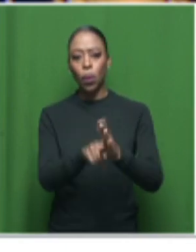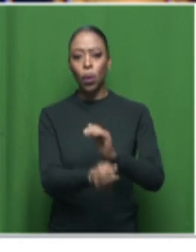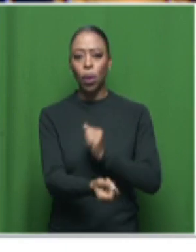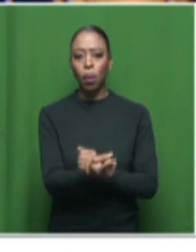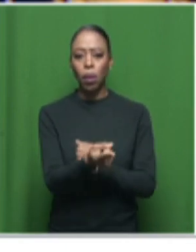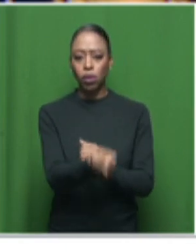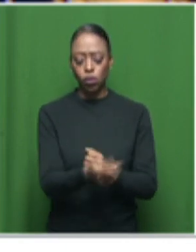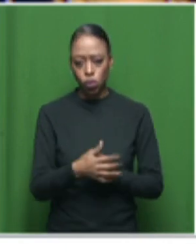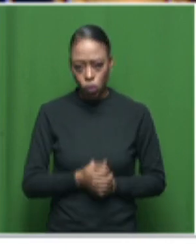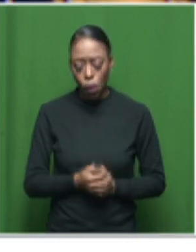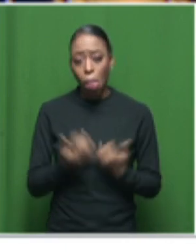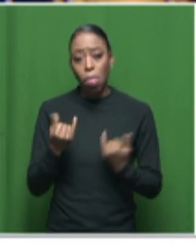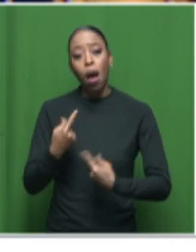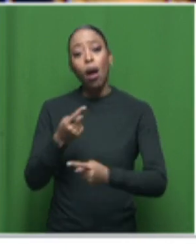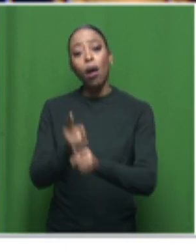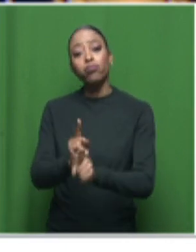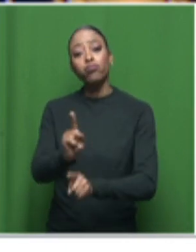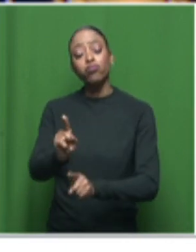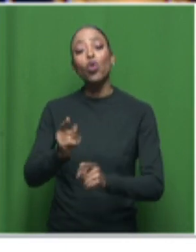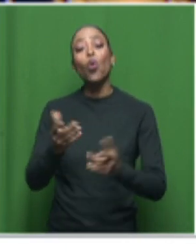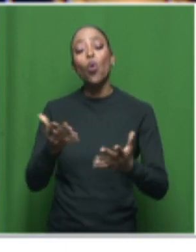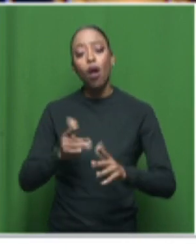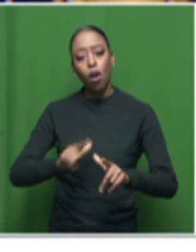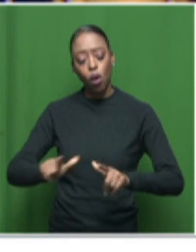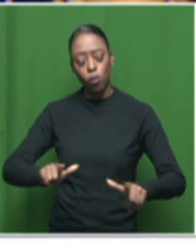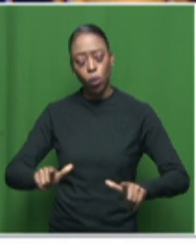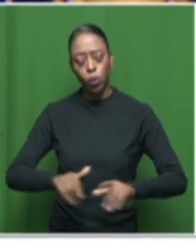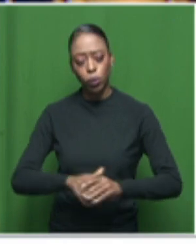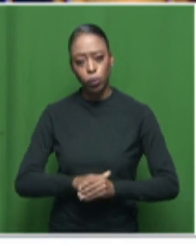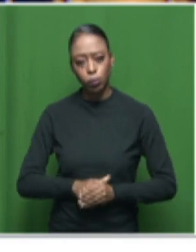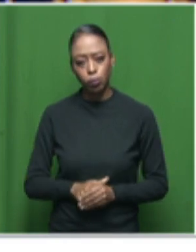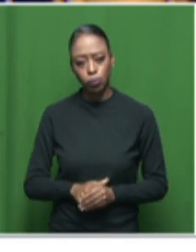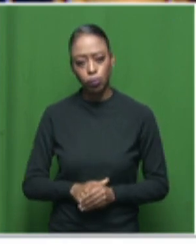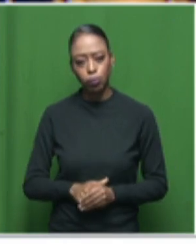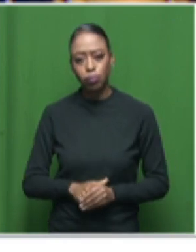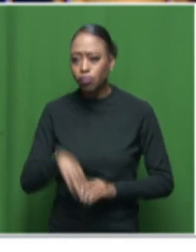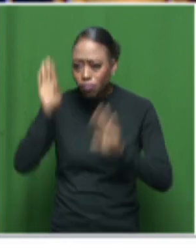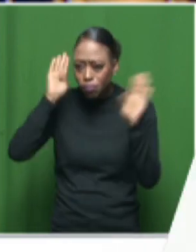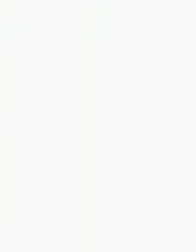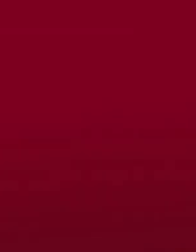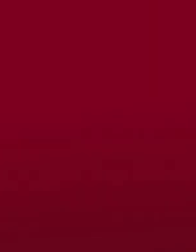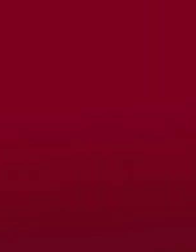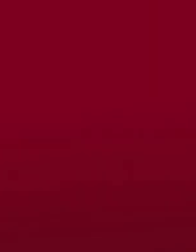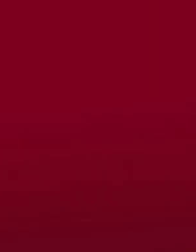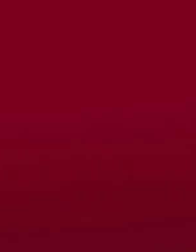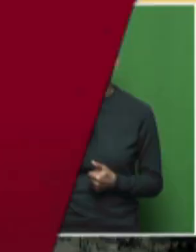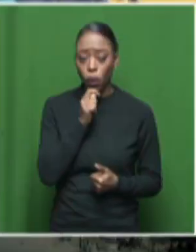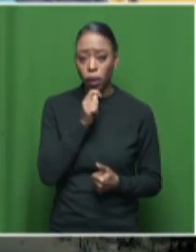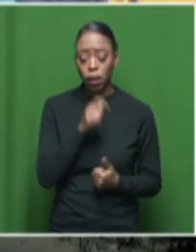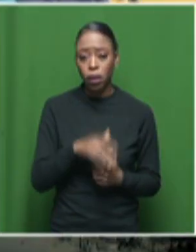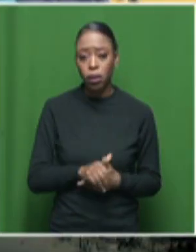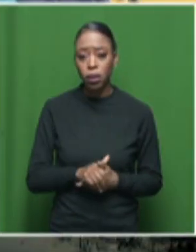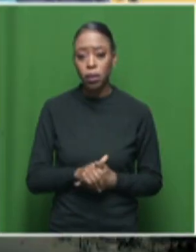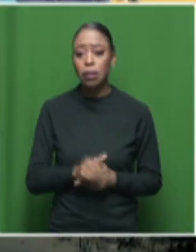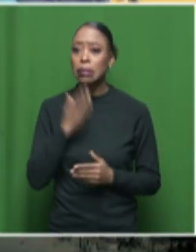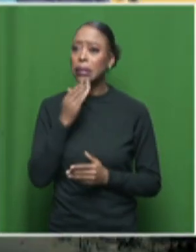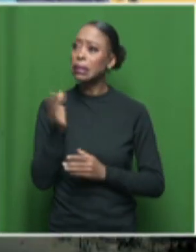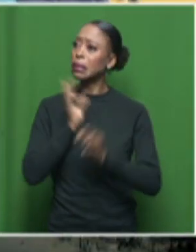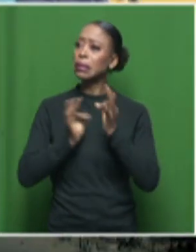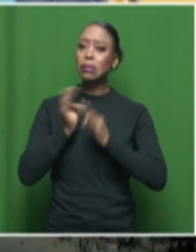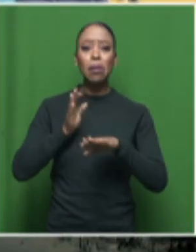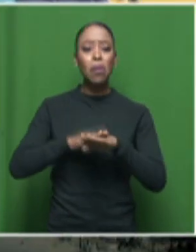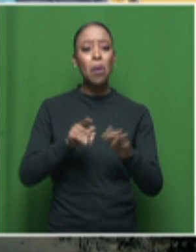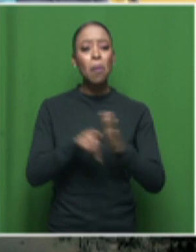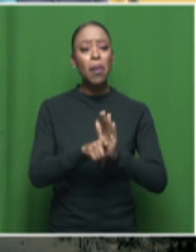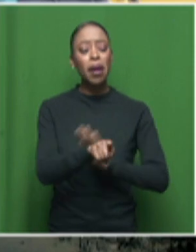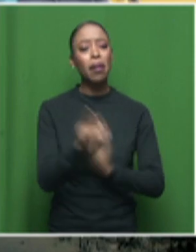more on this story, we now cross live to our reporter in Xikundu village, Pimani Baloyi. Pimani, a very good morning. Thank you so much for joining us. Any more details on the murder of